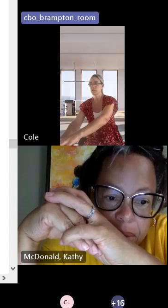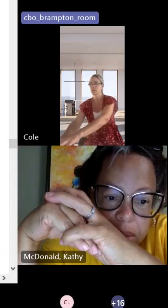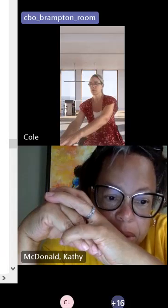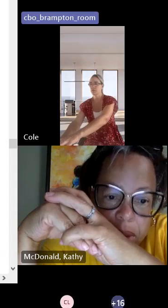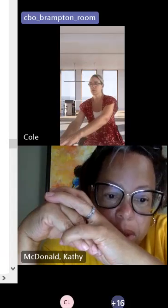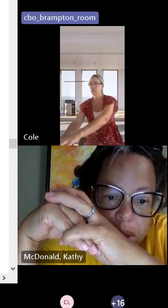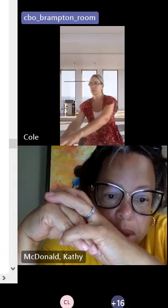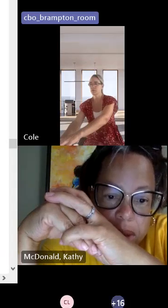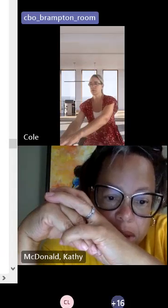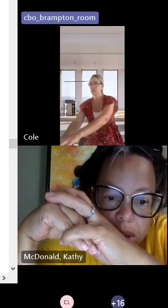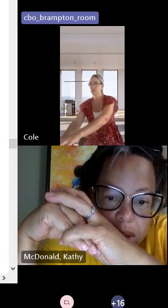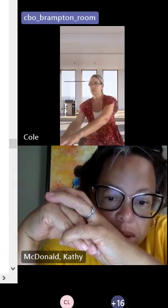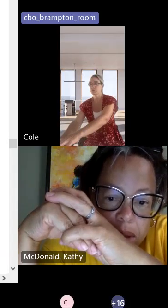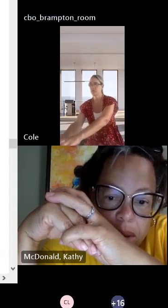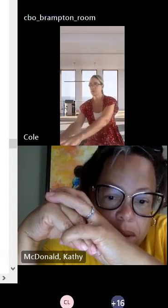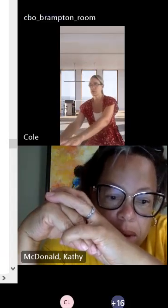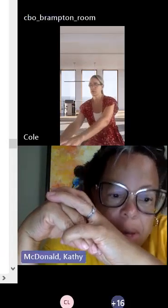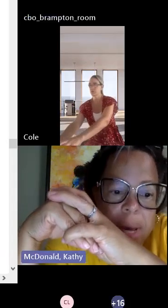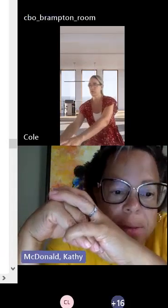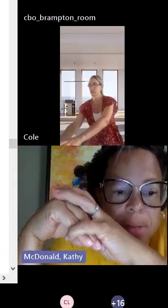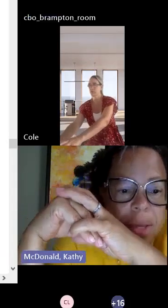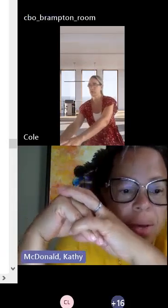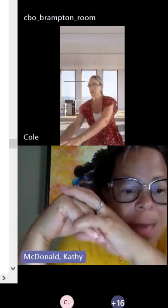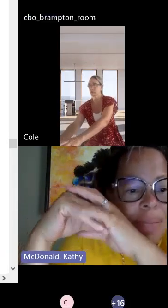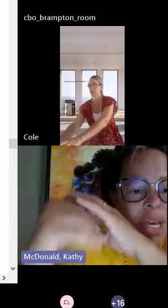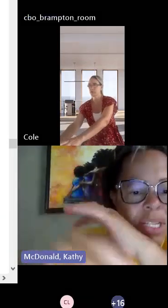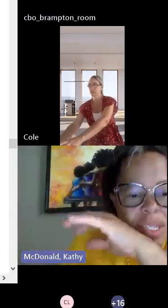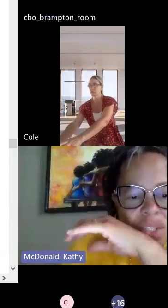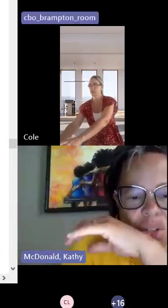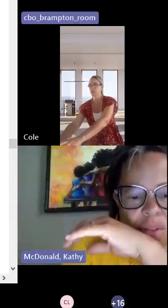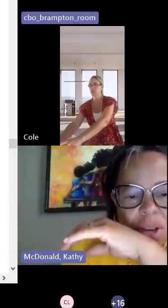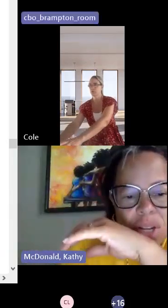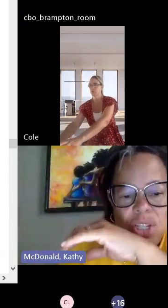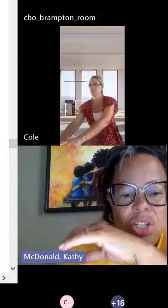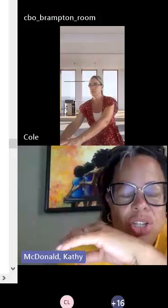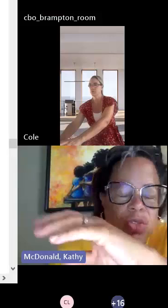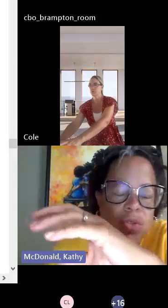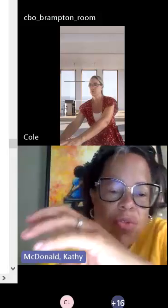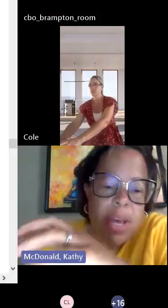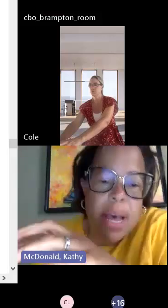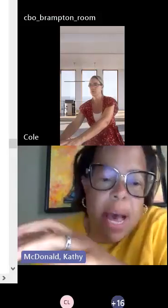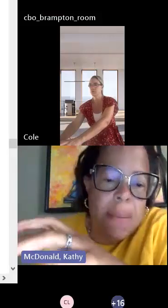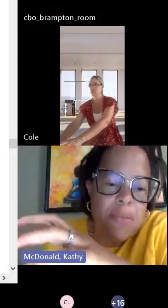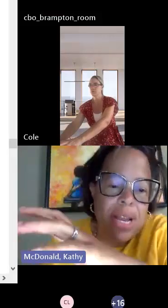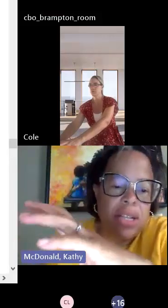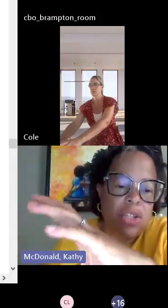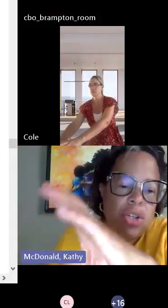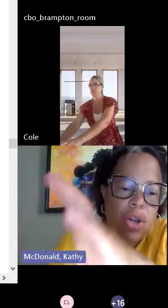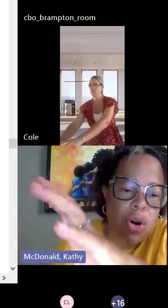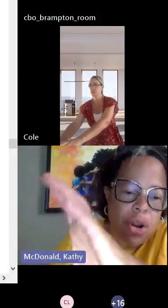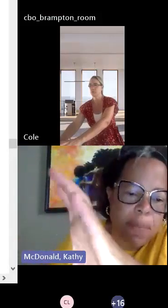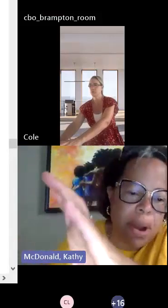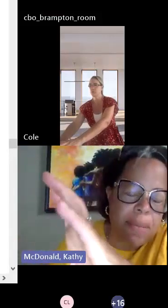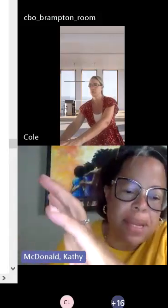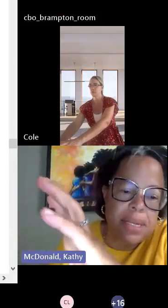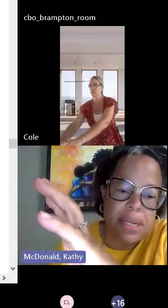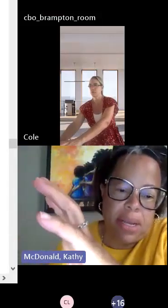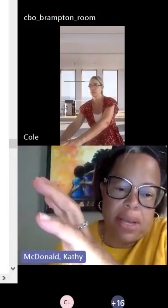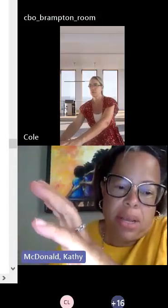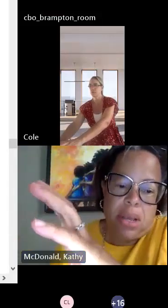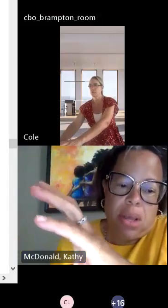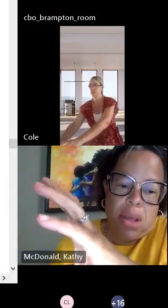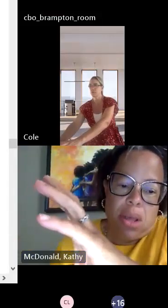board. I think that's super important. Yeah, thank you. And because this student recognition does relate to your